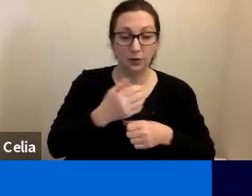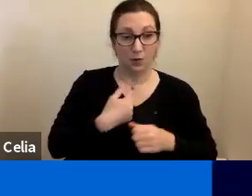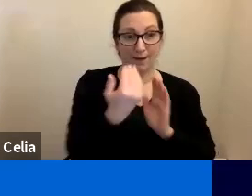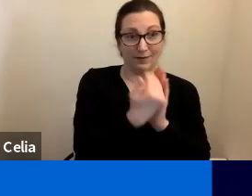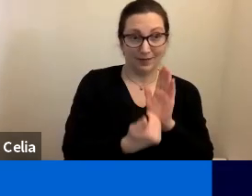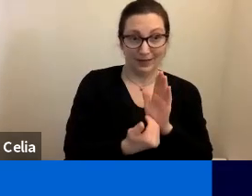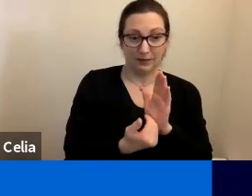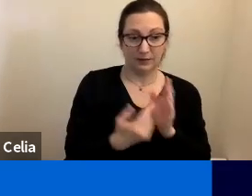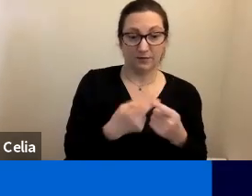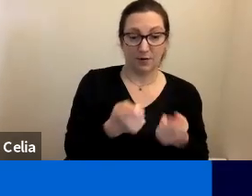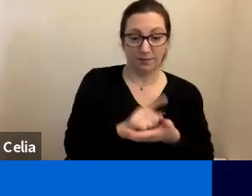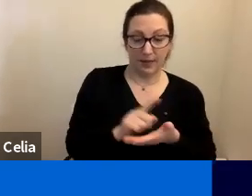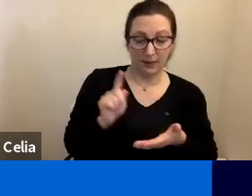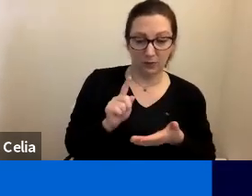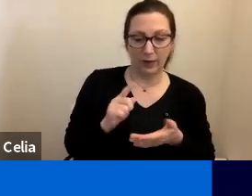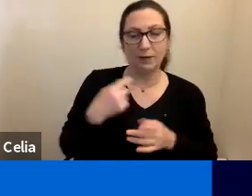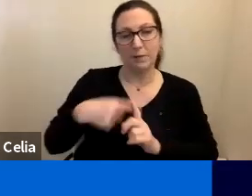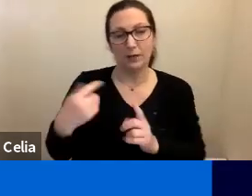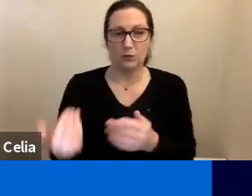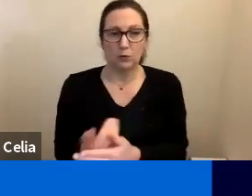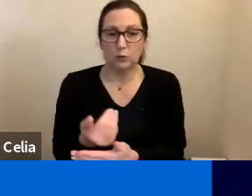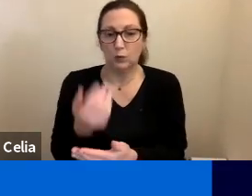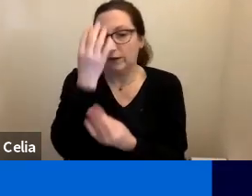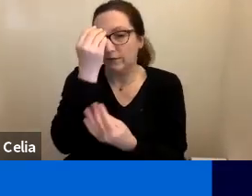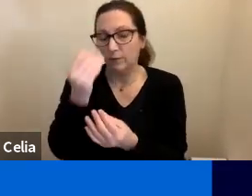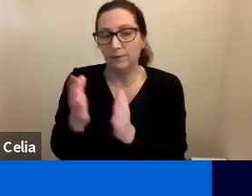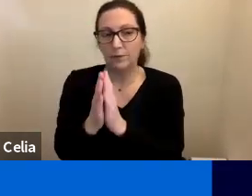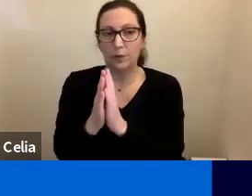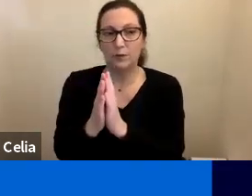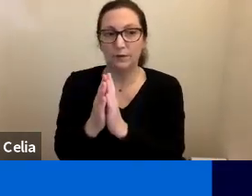as well as any new data requests that come from today.